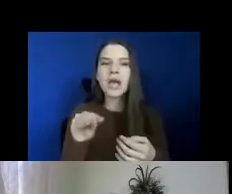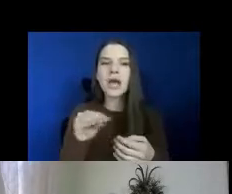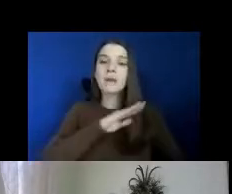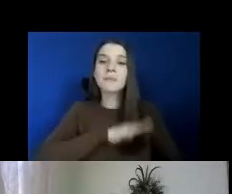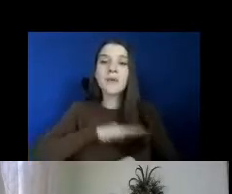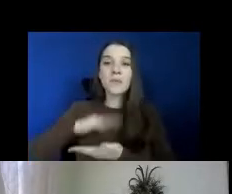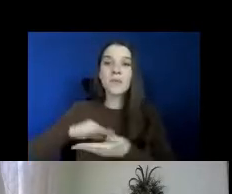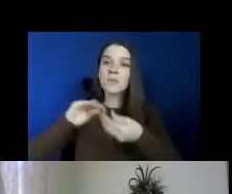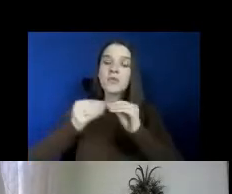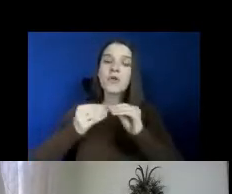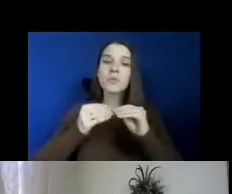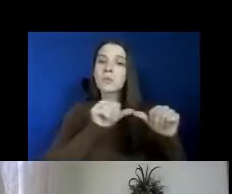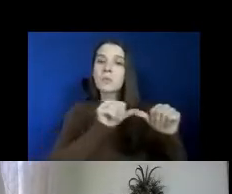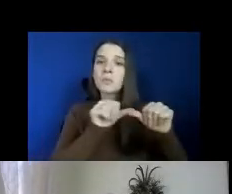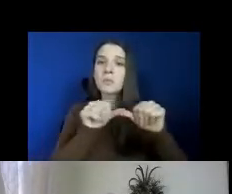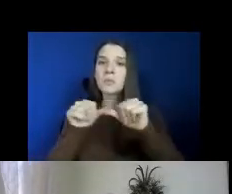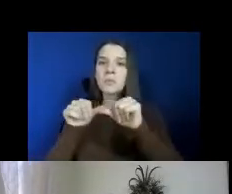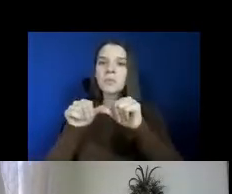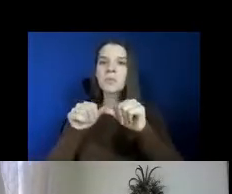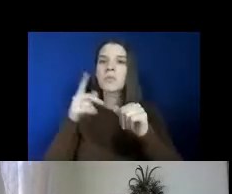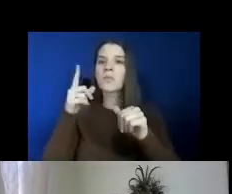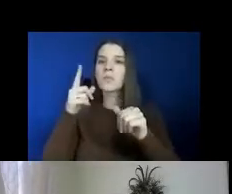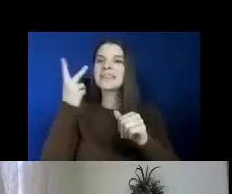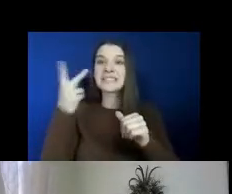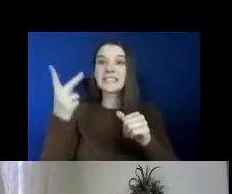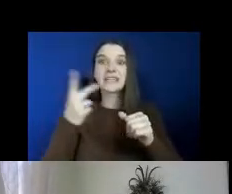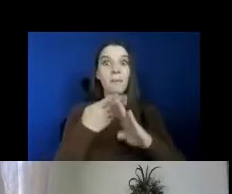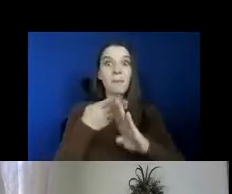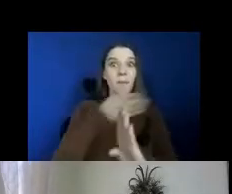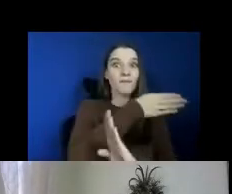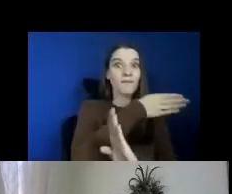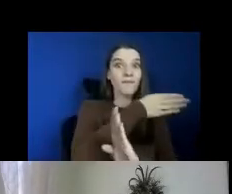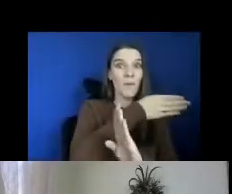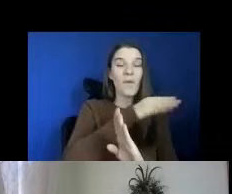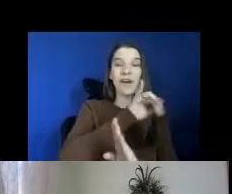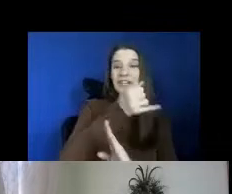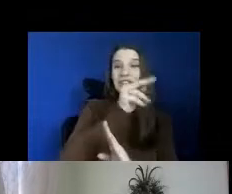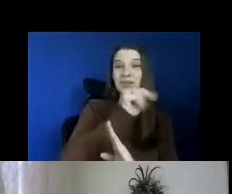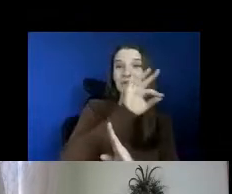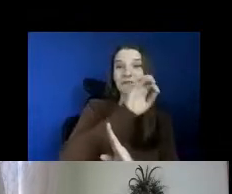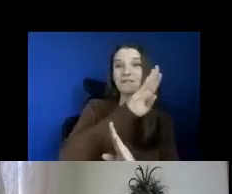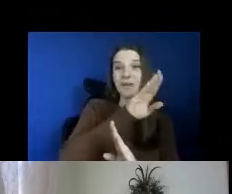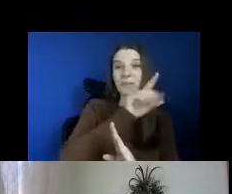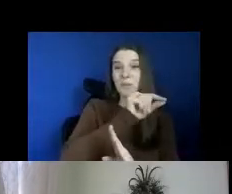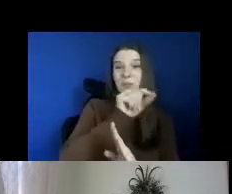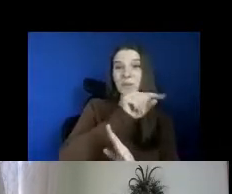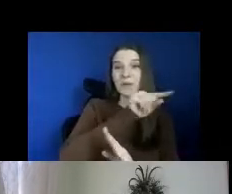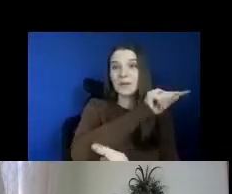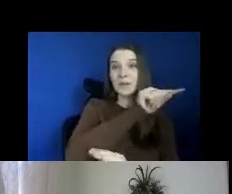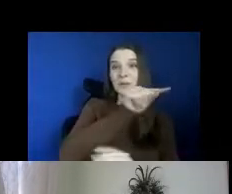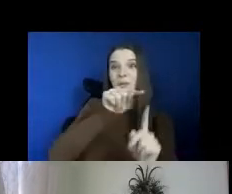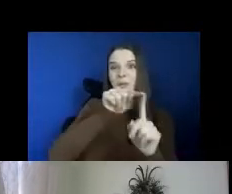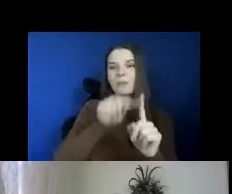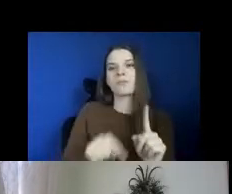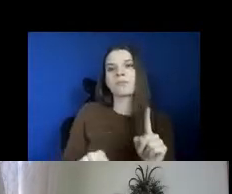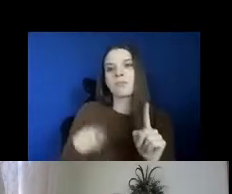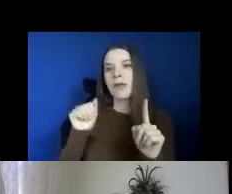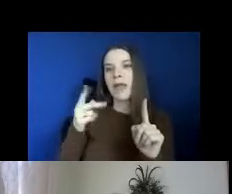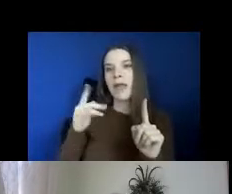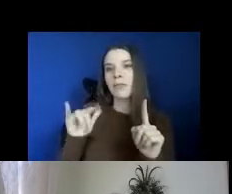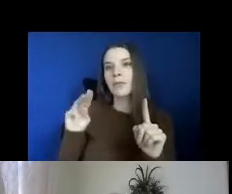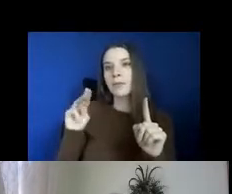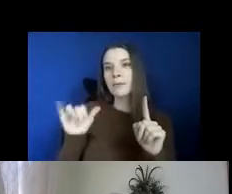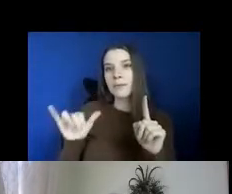mammographic volume, what volume did we go from in January and February of 2020 to April and May of